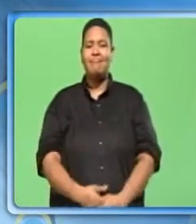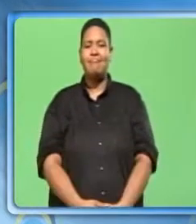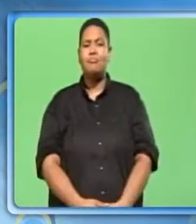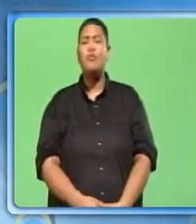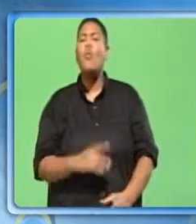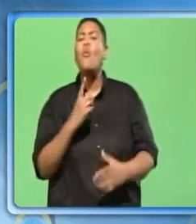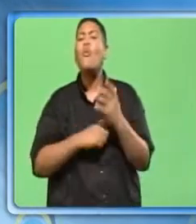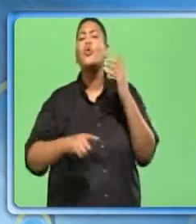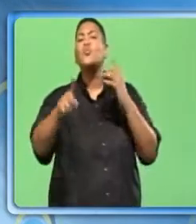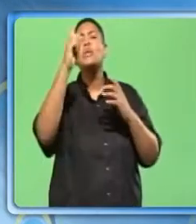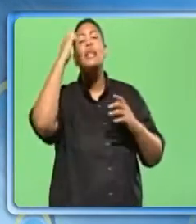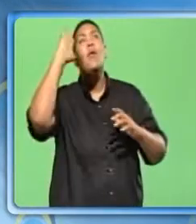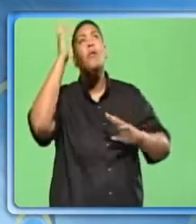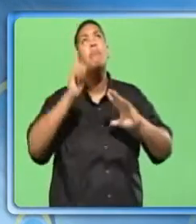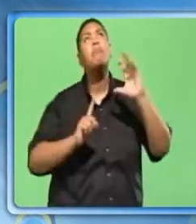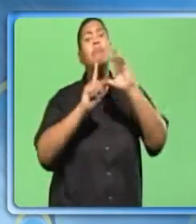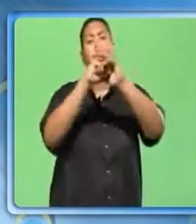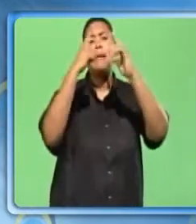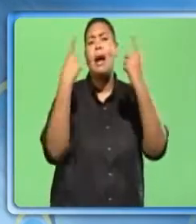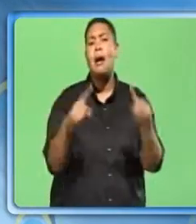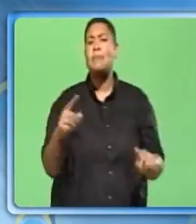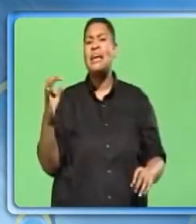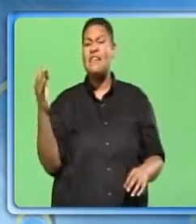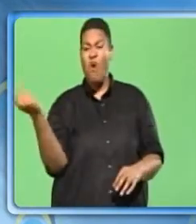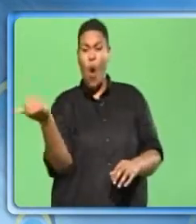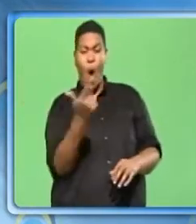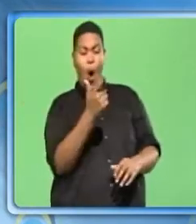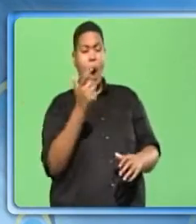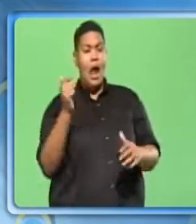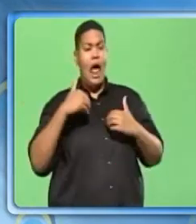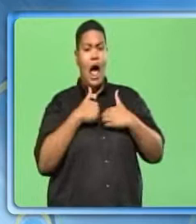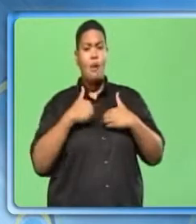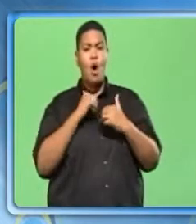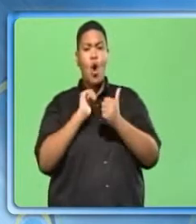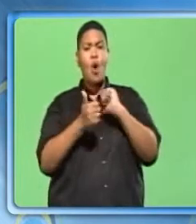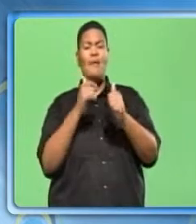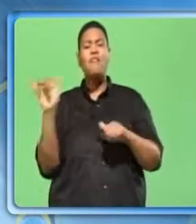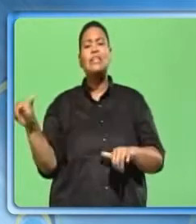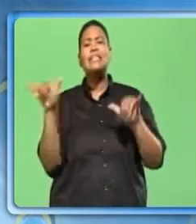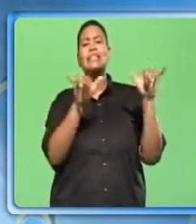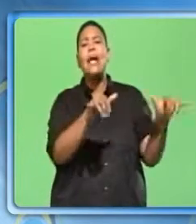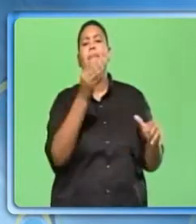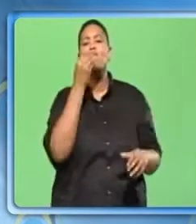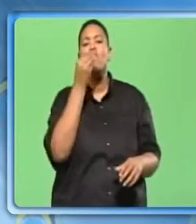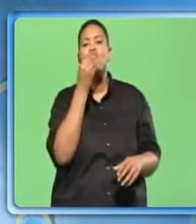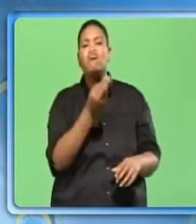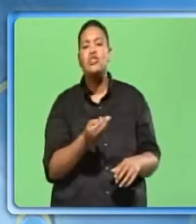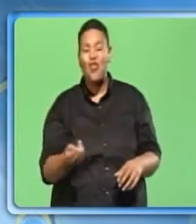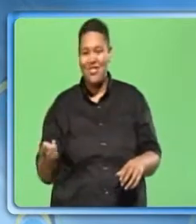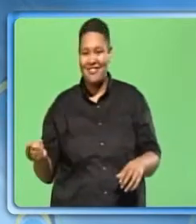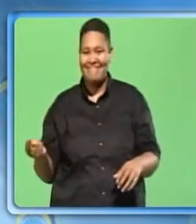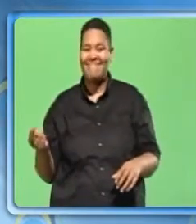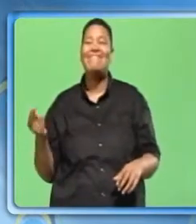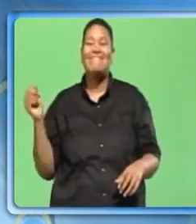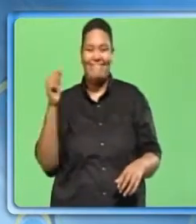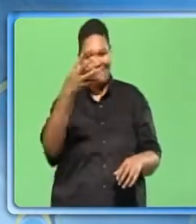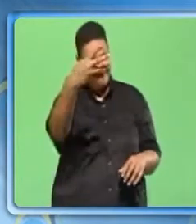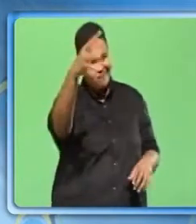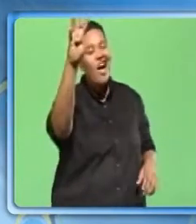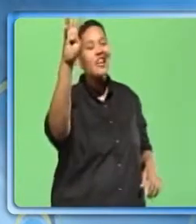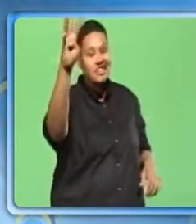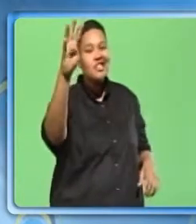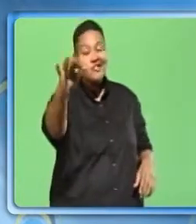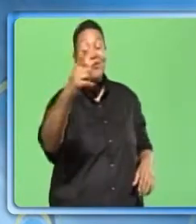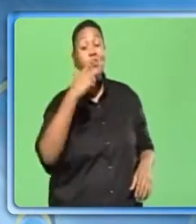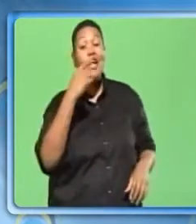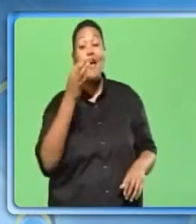What do you think would happen if all animals competed for the same food sources? Yes, you are correct if you